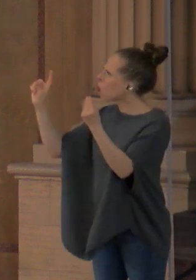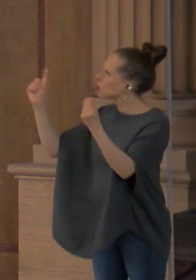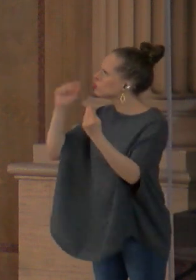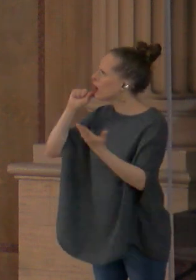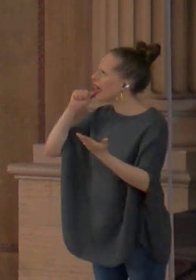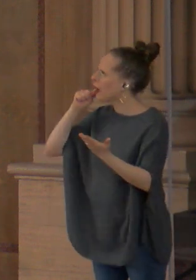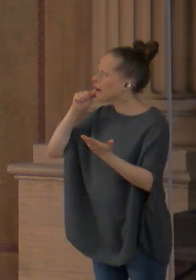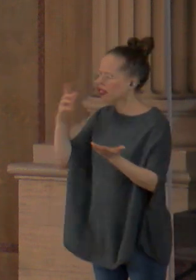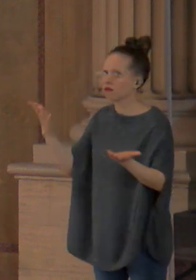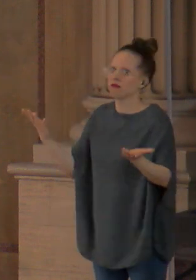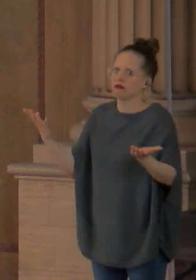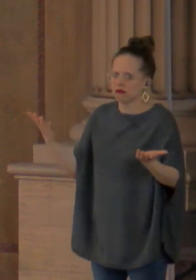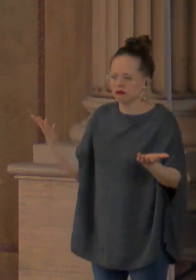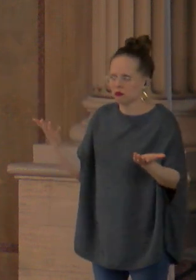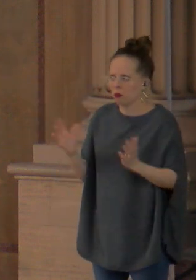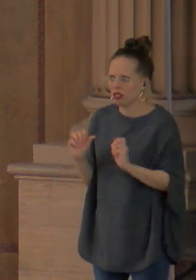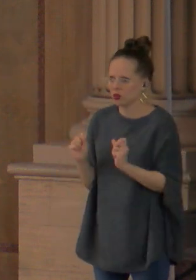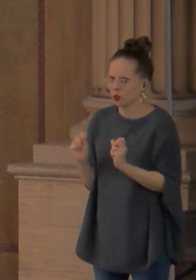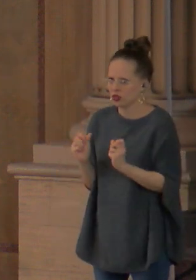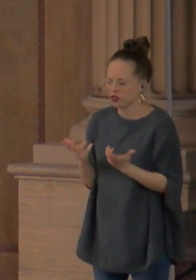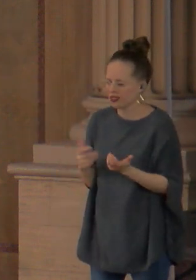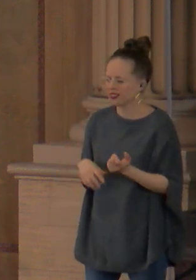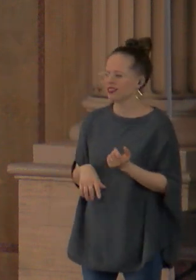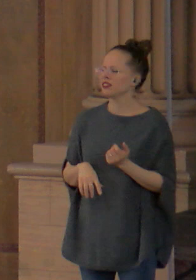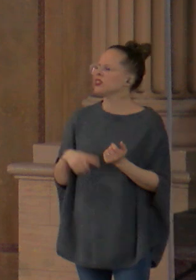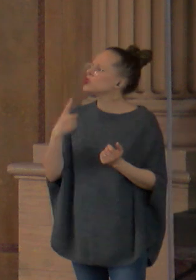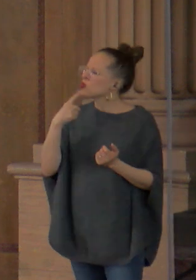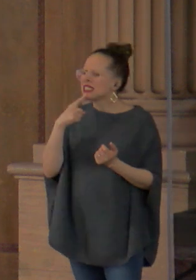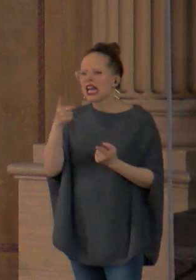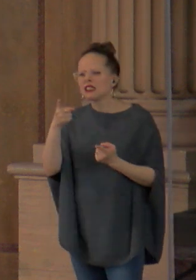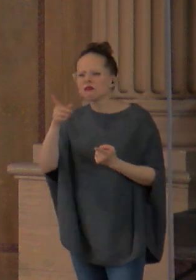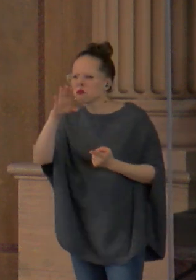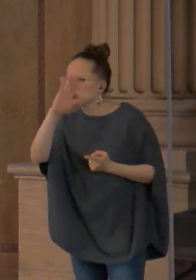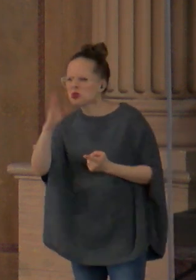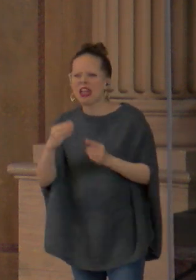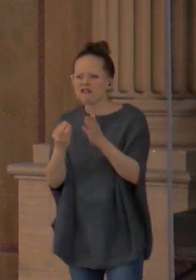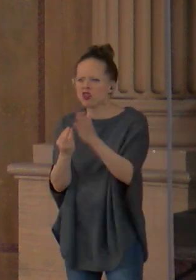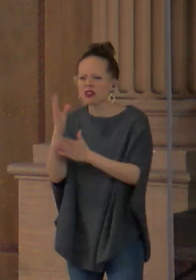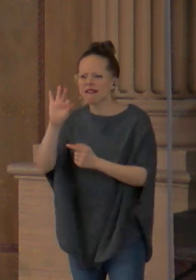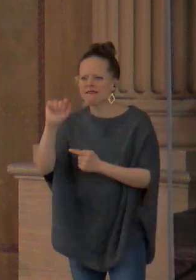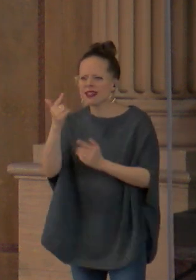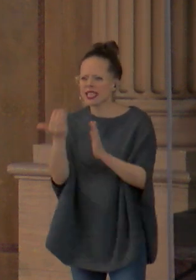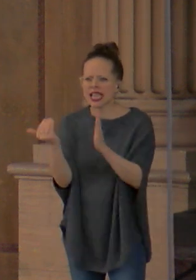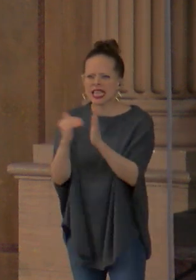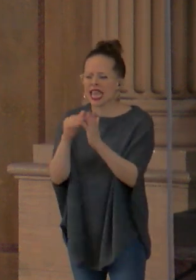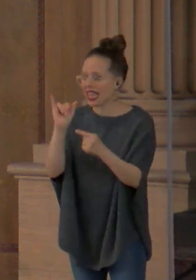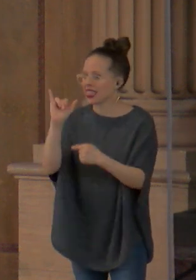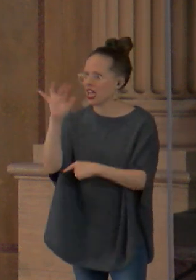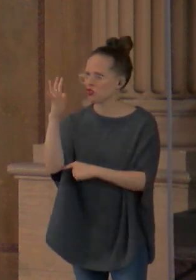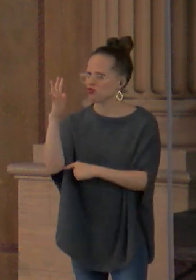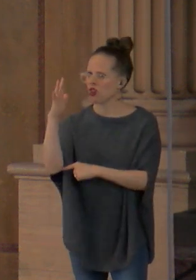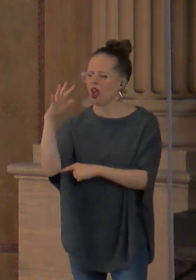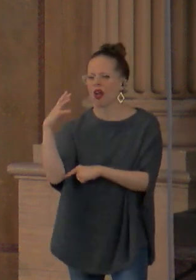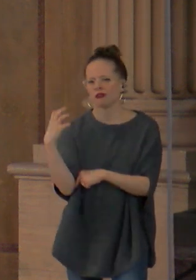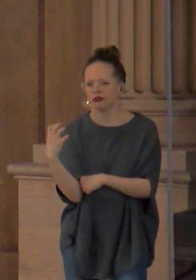figs on it, and he seems angry, and he says, may you never bear fruit again, and he curses the fig tree and the thing withers.